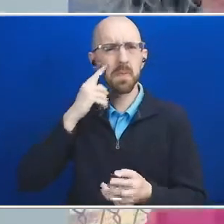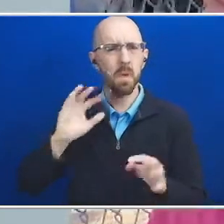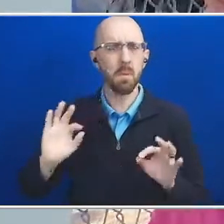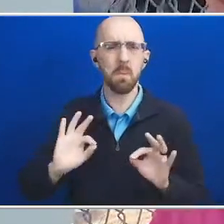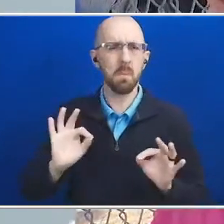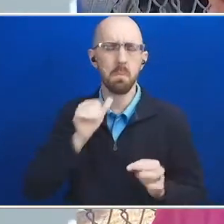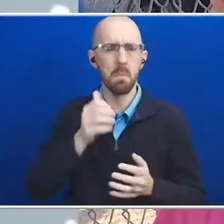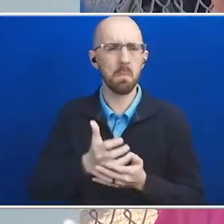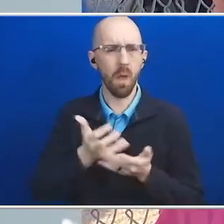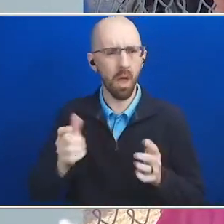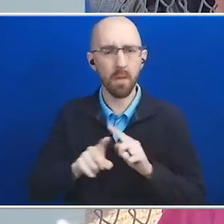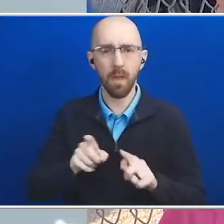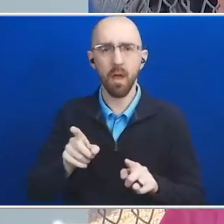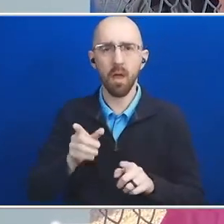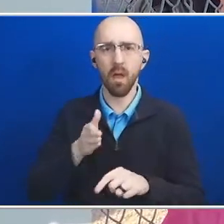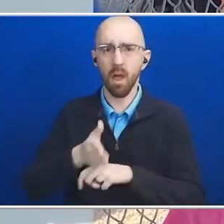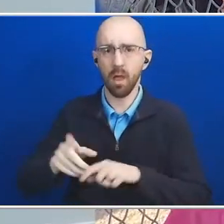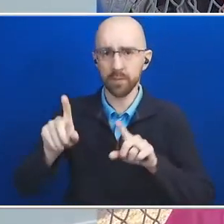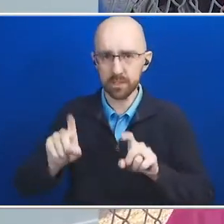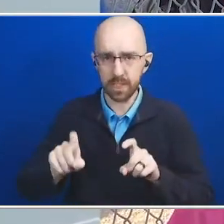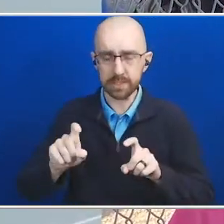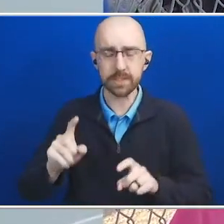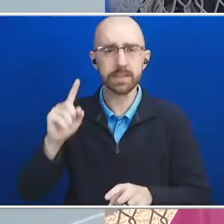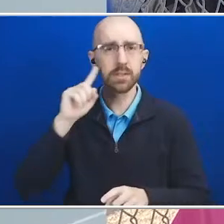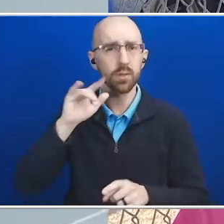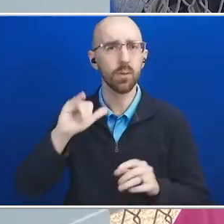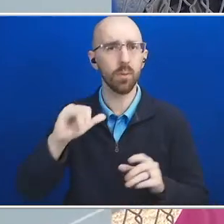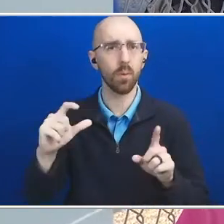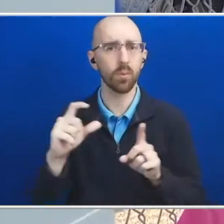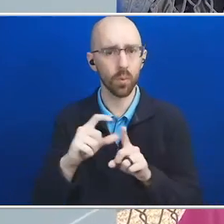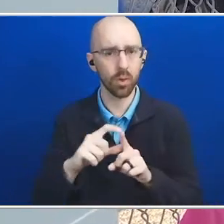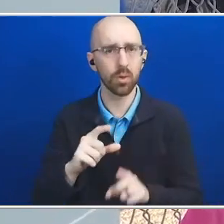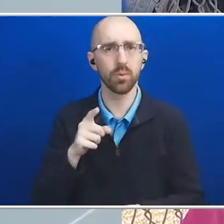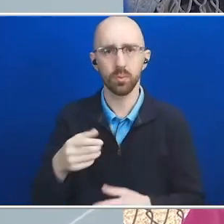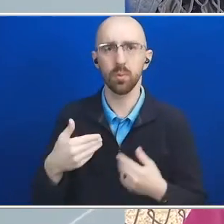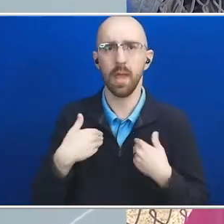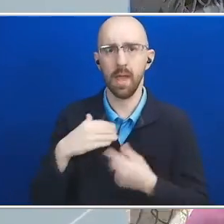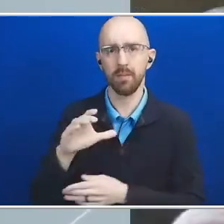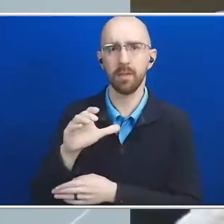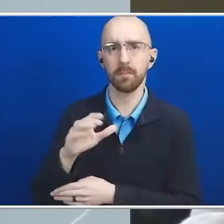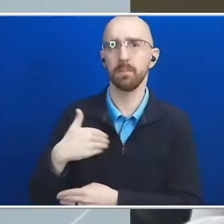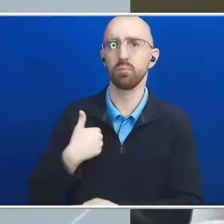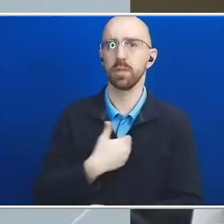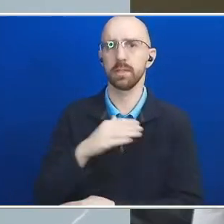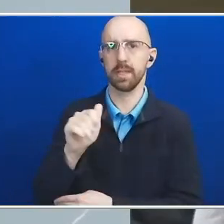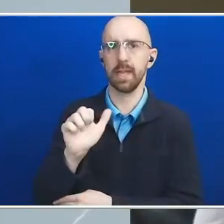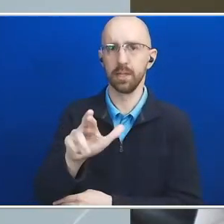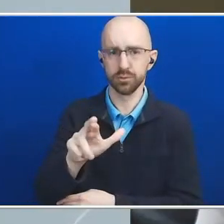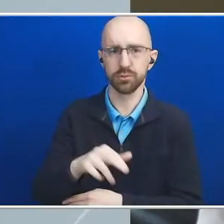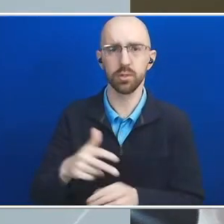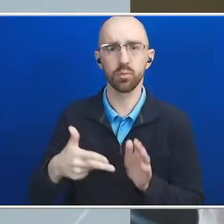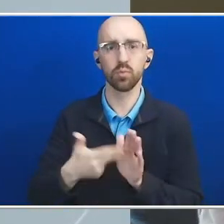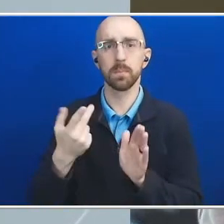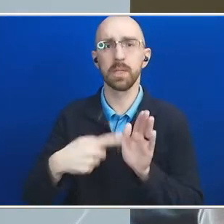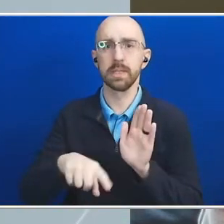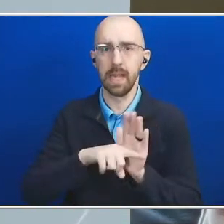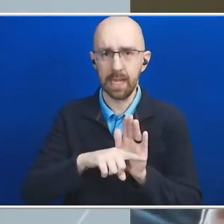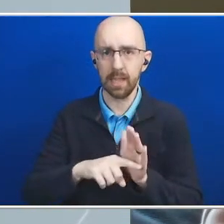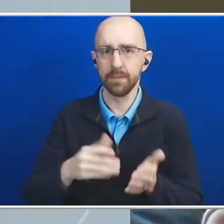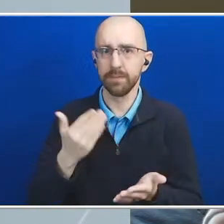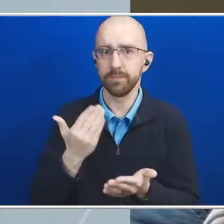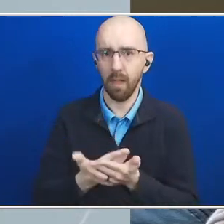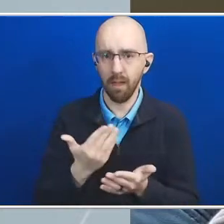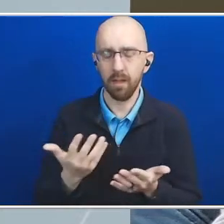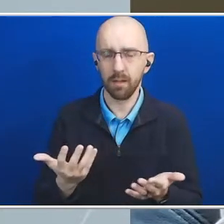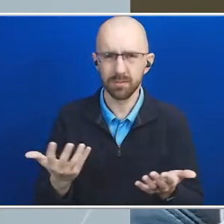after testing, she heard the words, "You have breast cancer." Triple negative, in fact. So what is it and